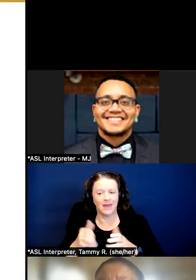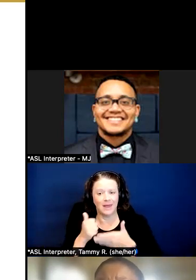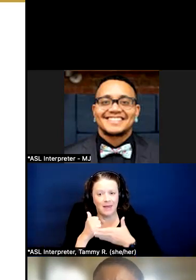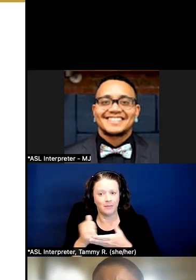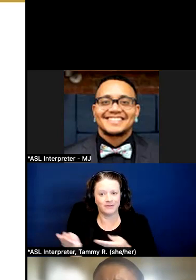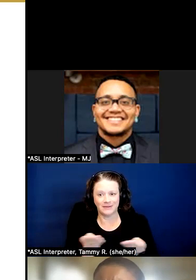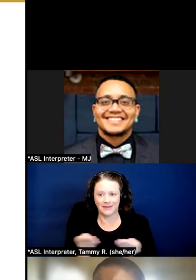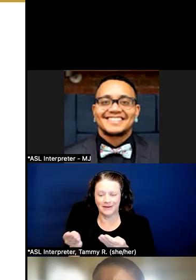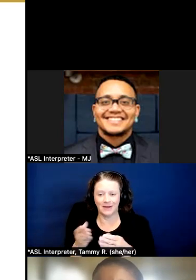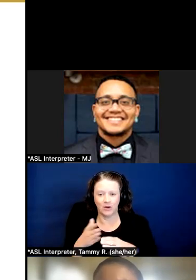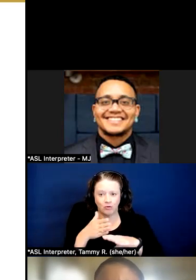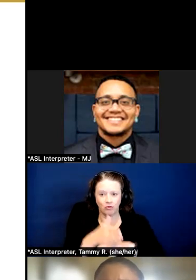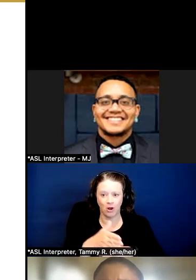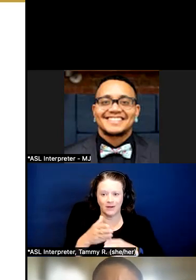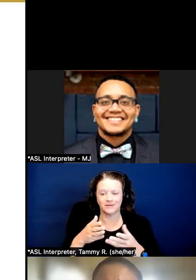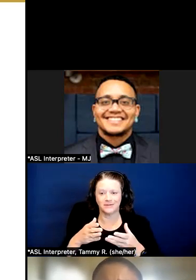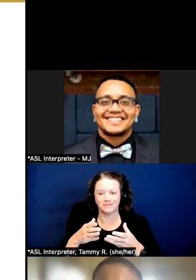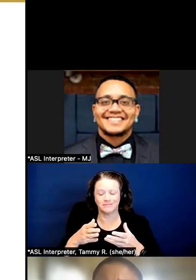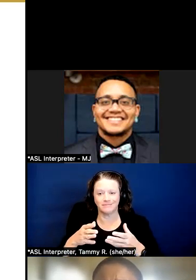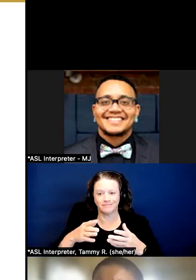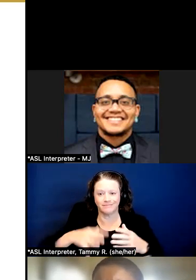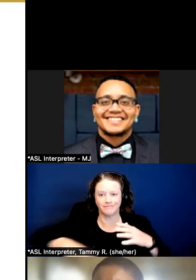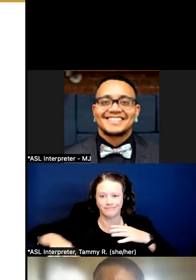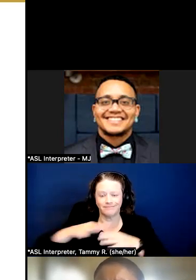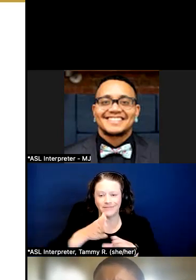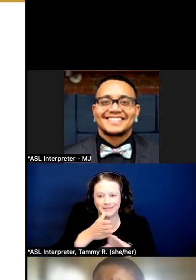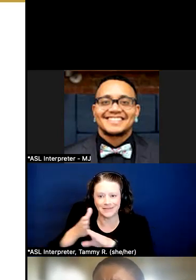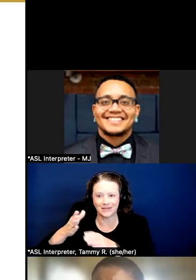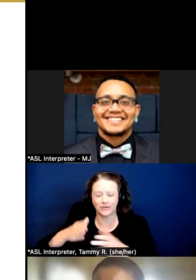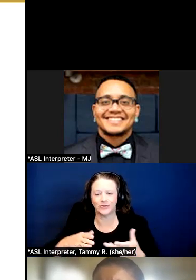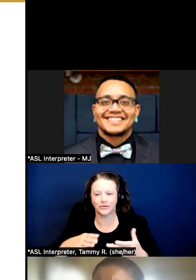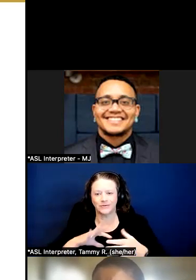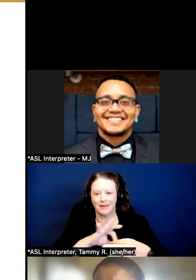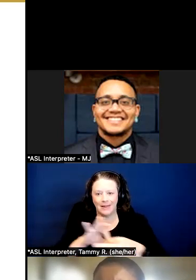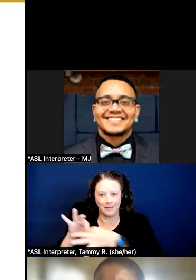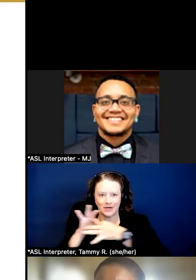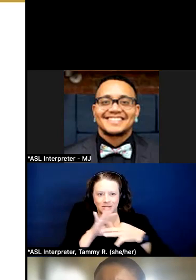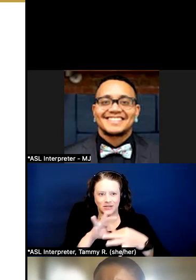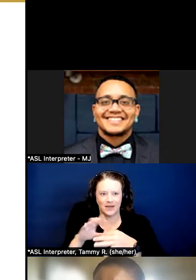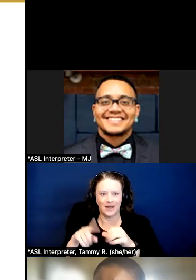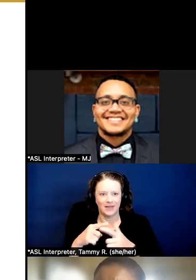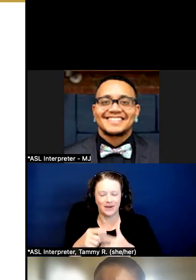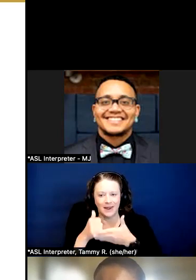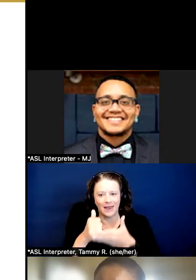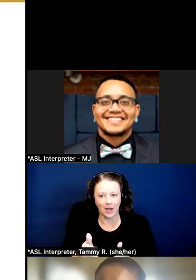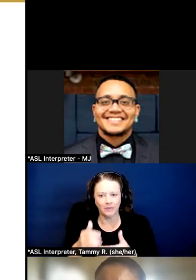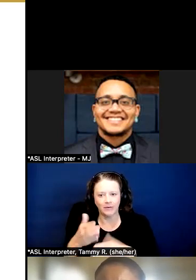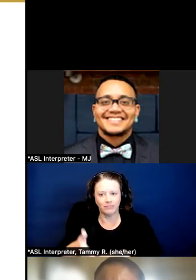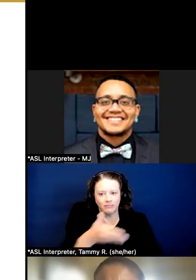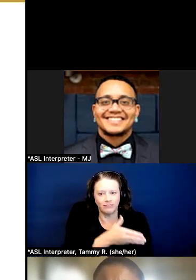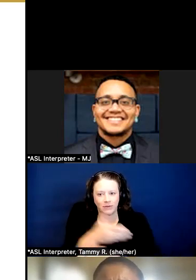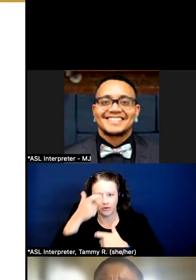that led to improvements in the trauma-informed practices of housing and coordinated entry services